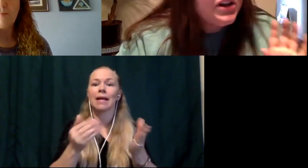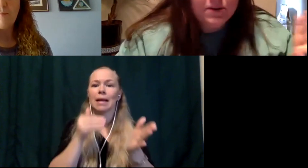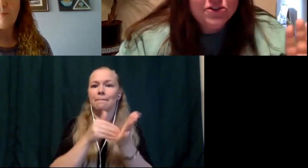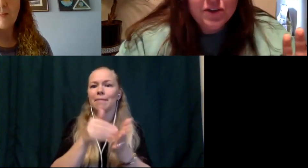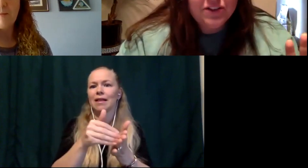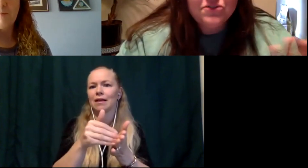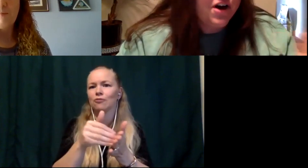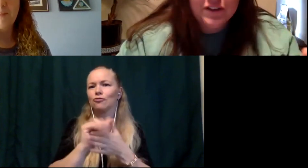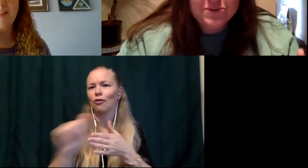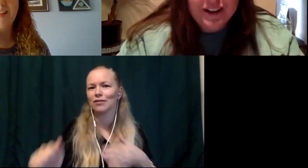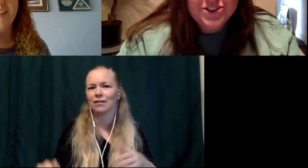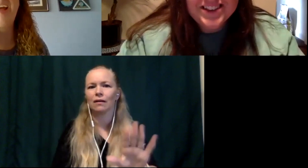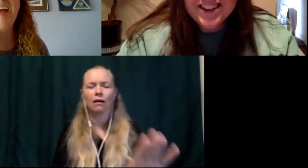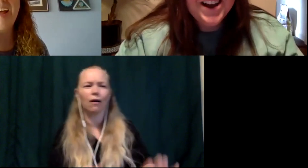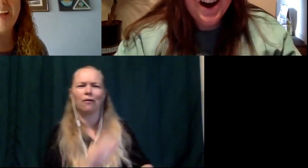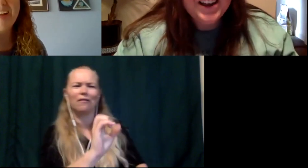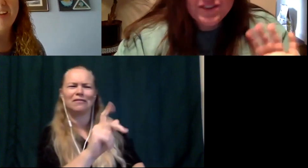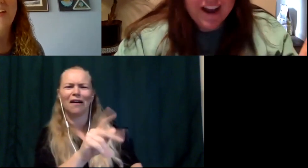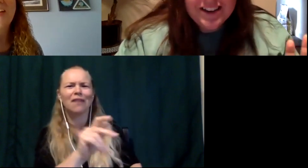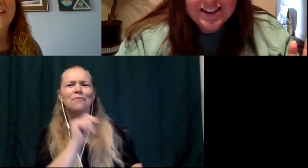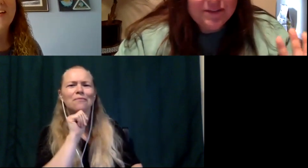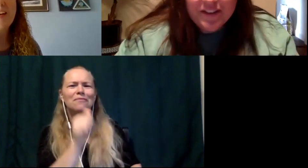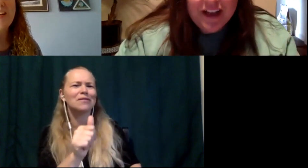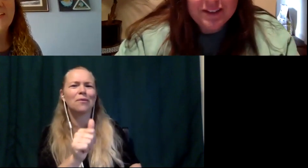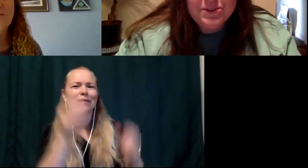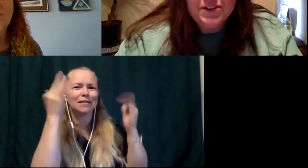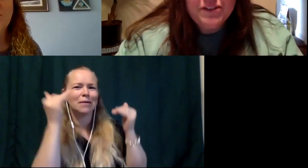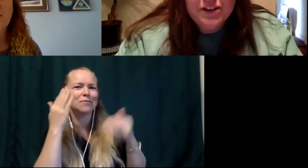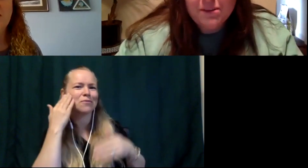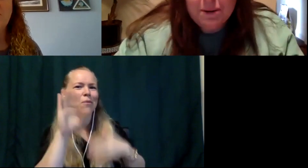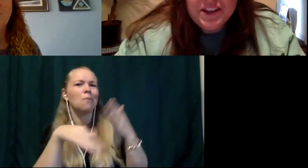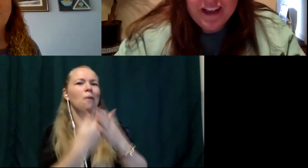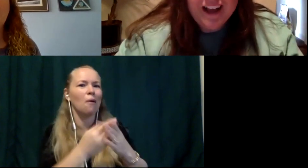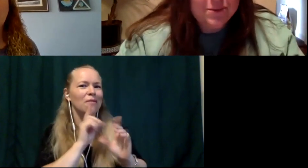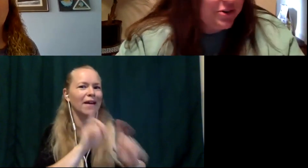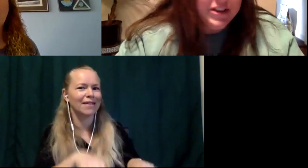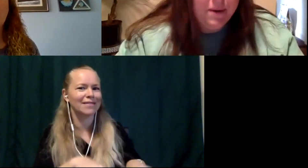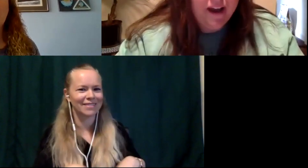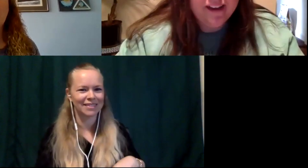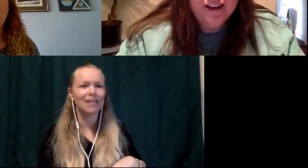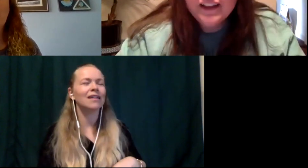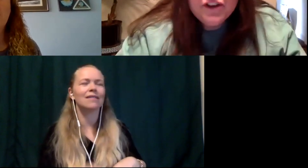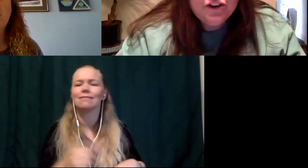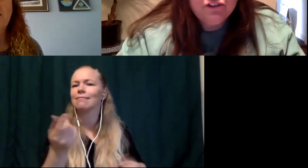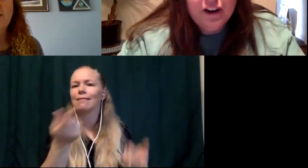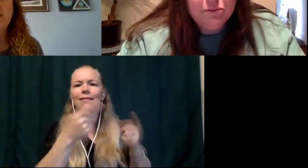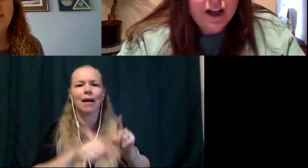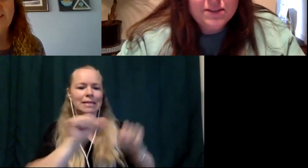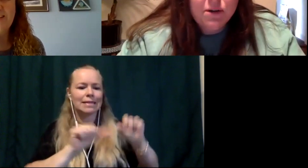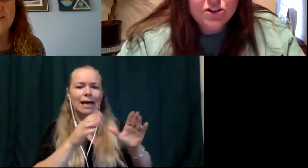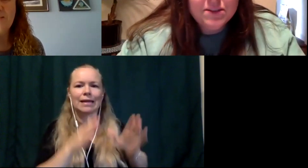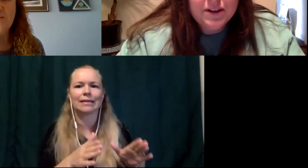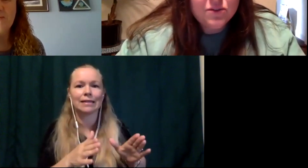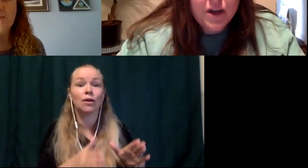We don't expect you to know the answers to all these questions. The scientists, even in the experts in their field, sometimes they get asked questions by, like, even a third grader will